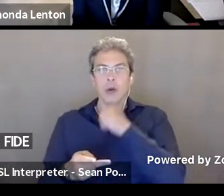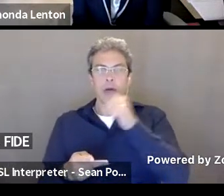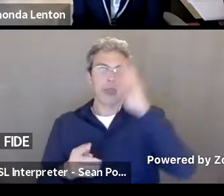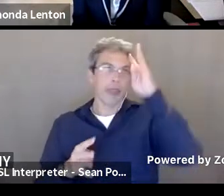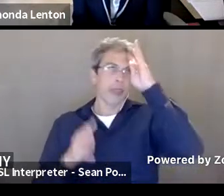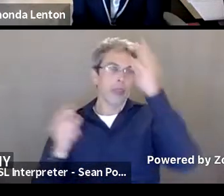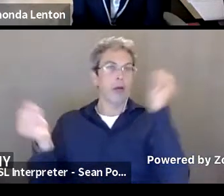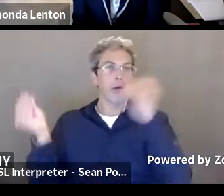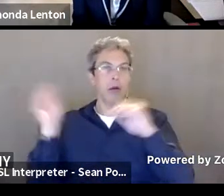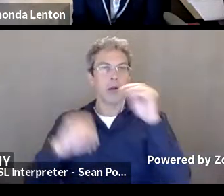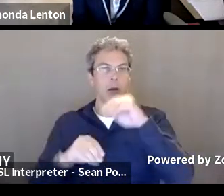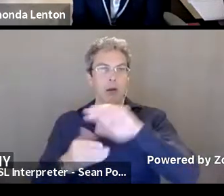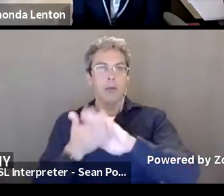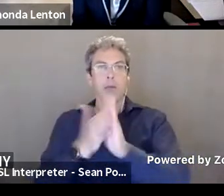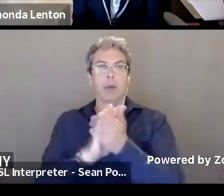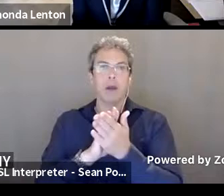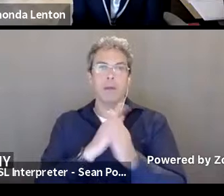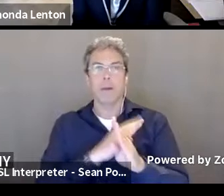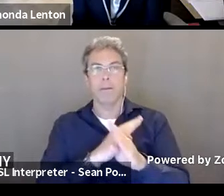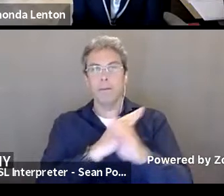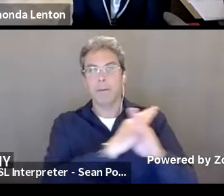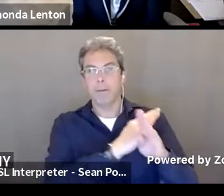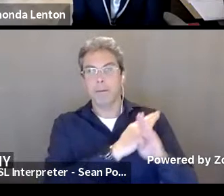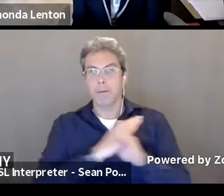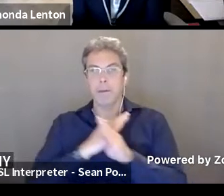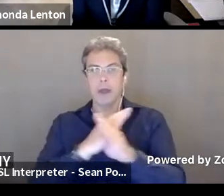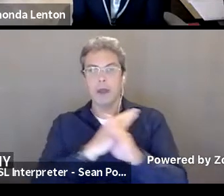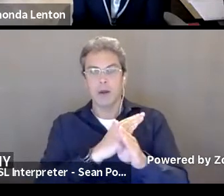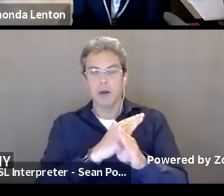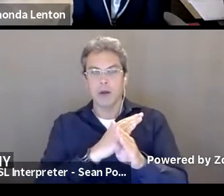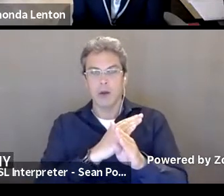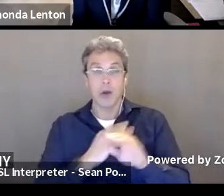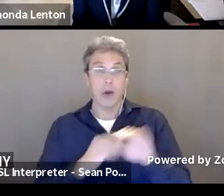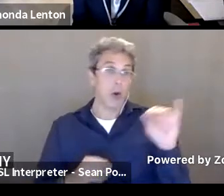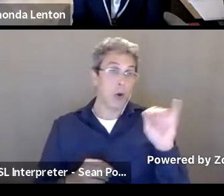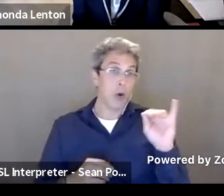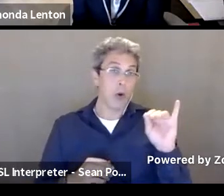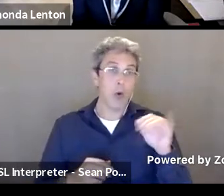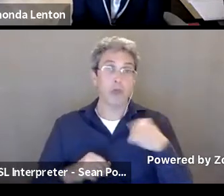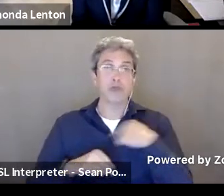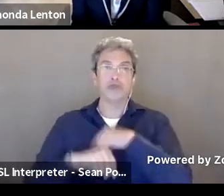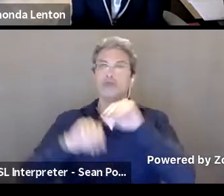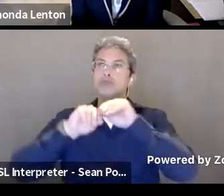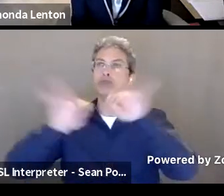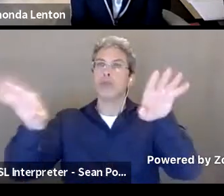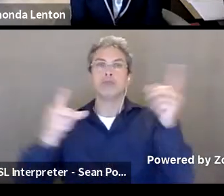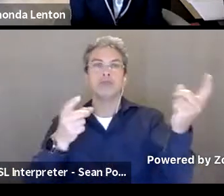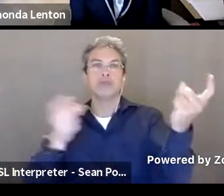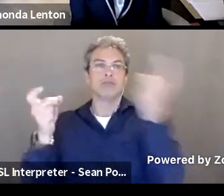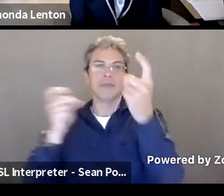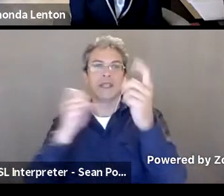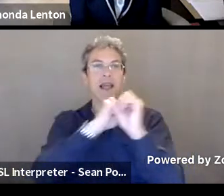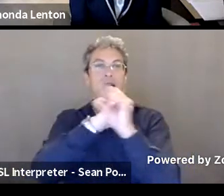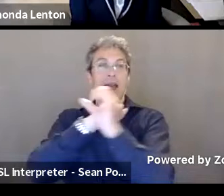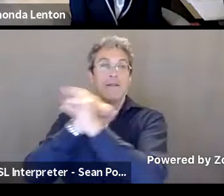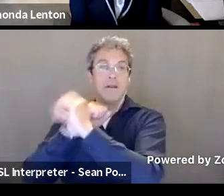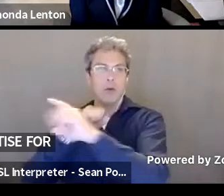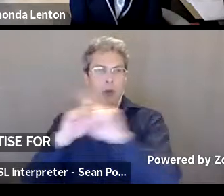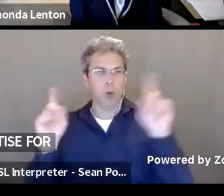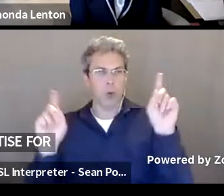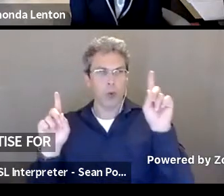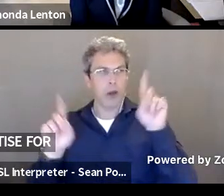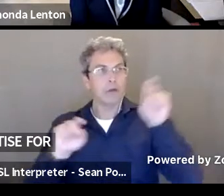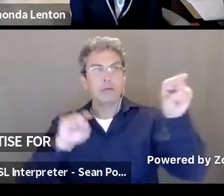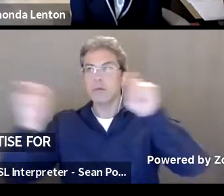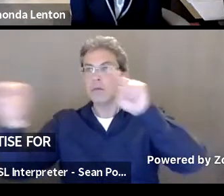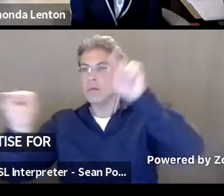very thoughtful, including where do we advertise for these positions, as well as everything throughout the hiring